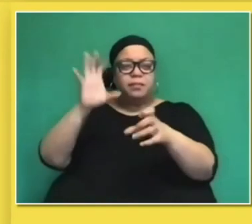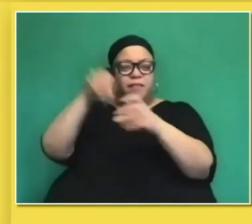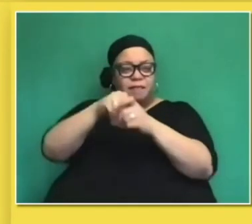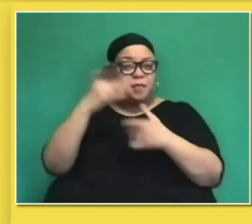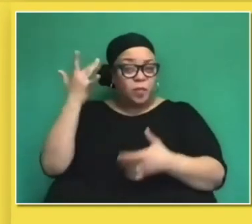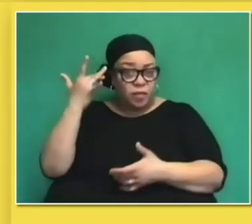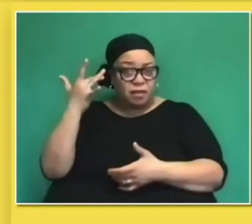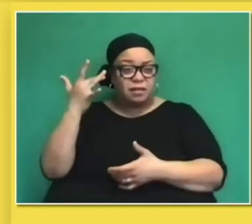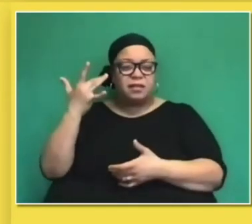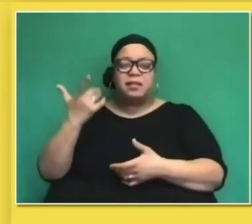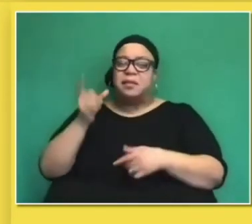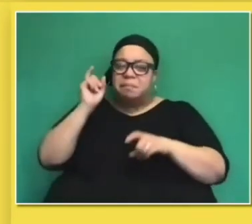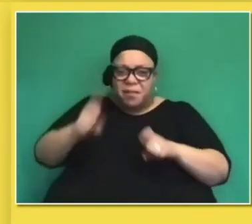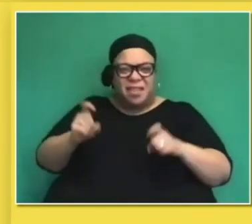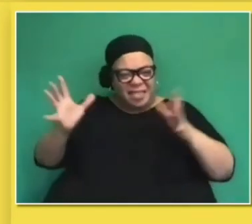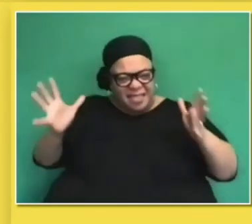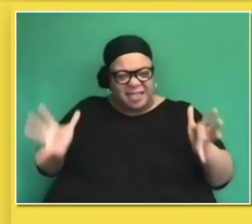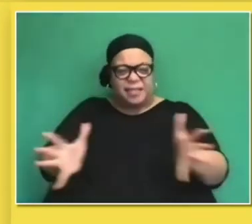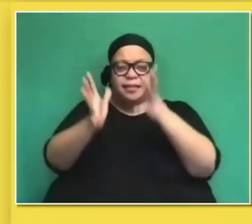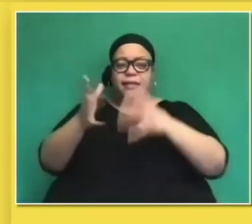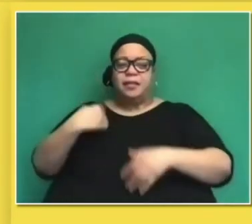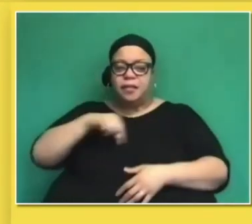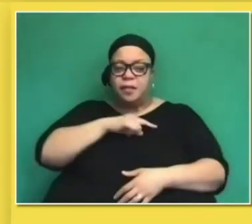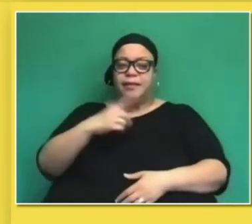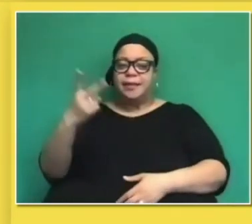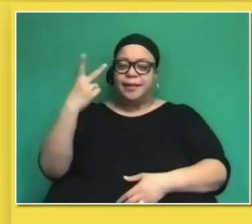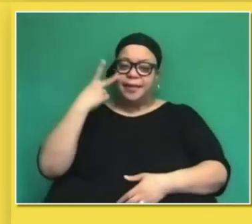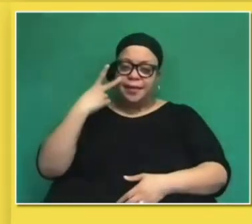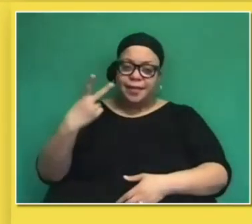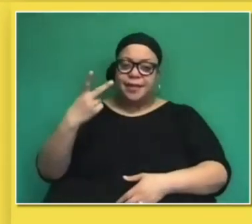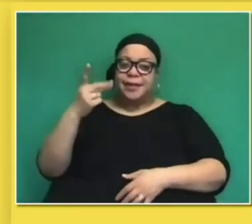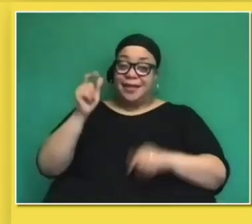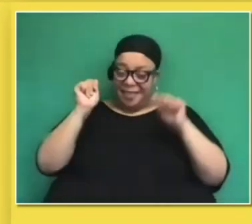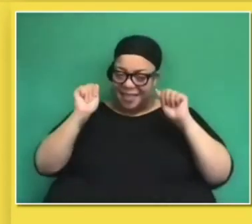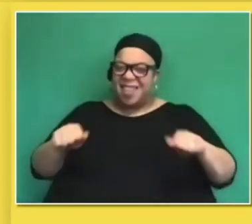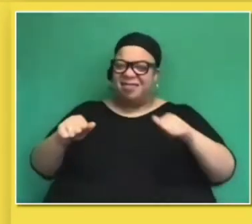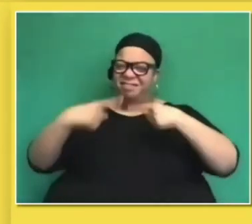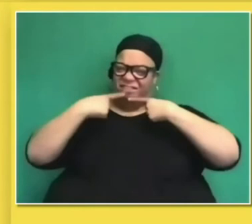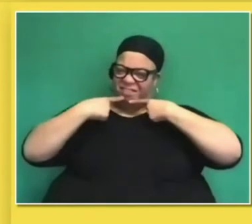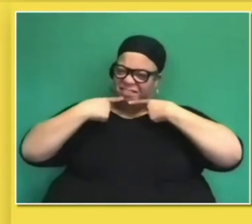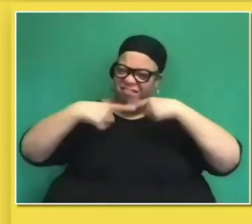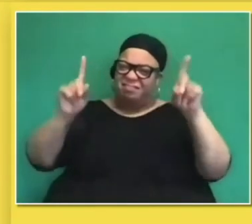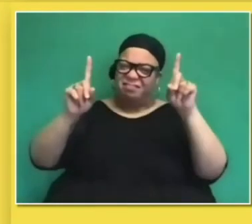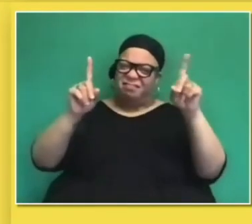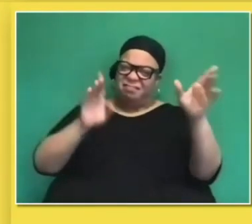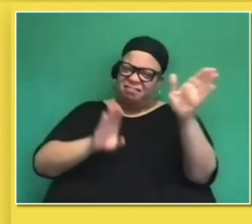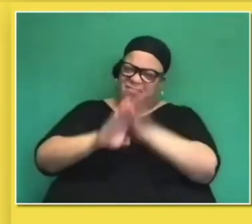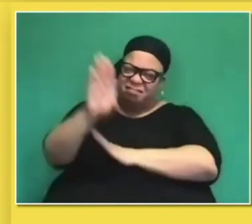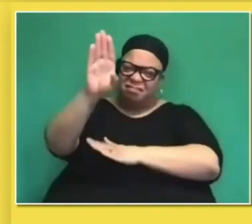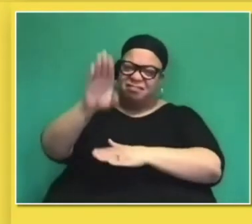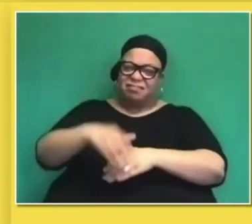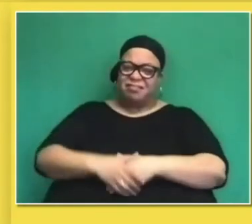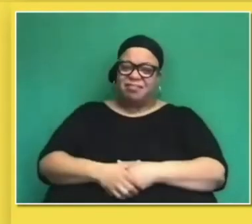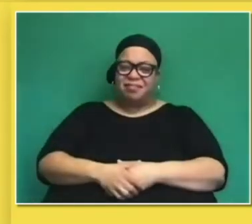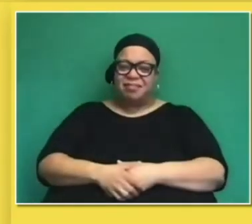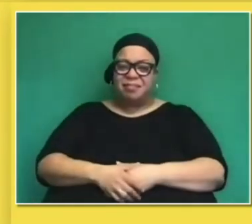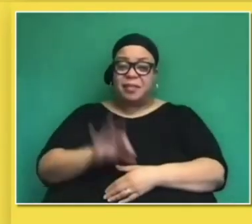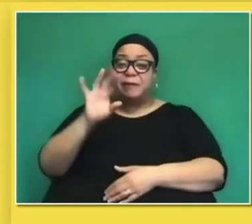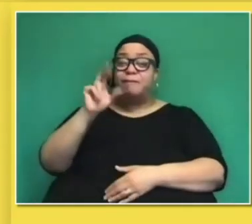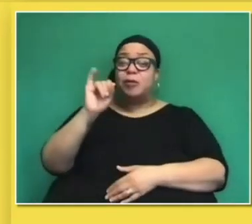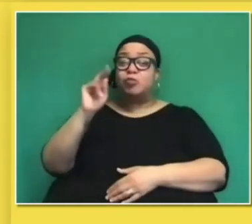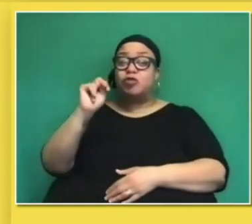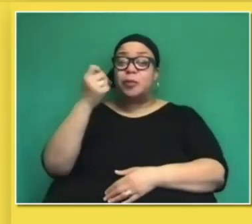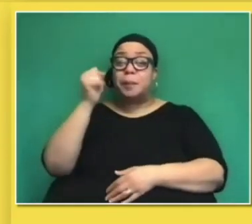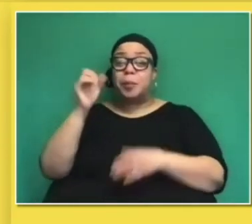Fusion movement is the hope of this society. It connects with the words of the Reverend